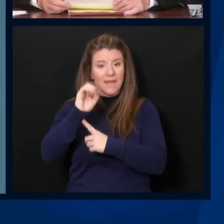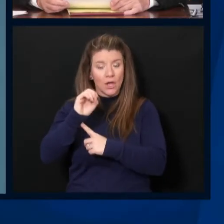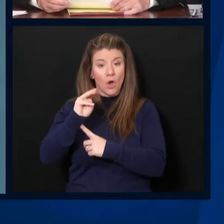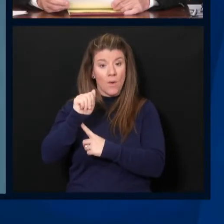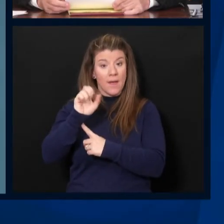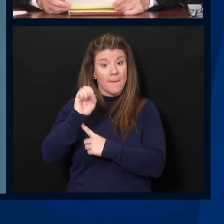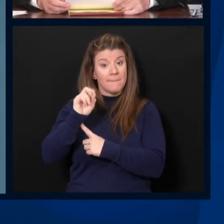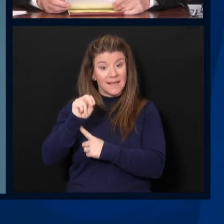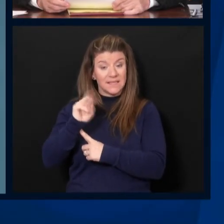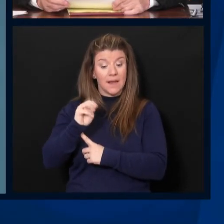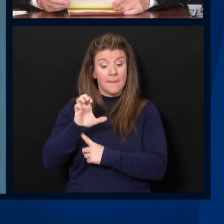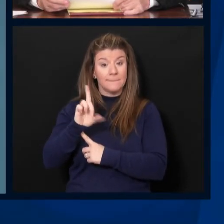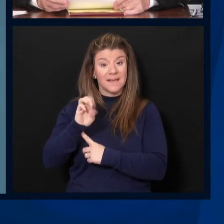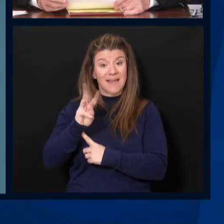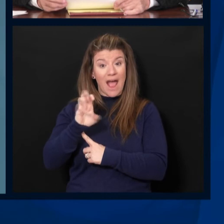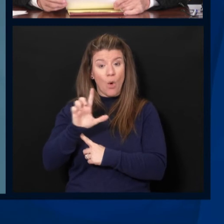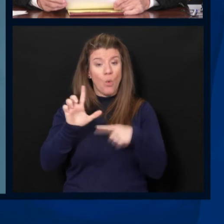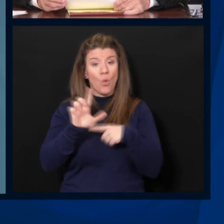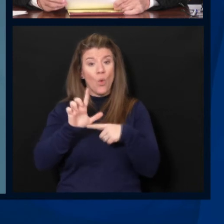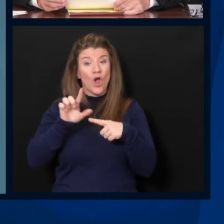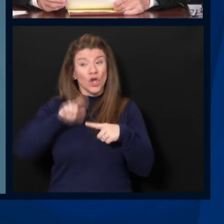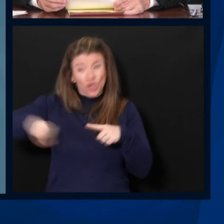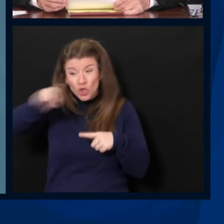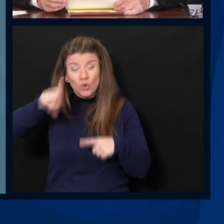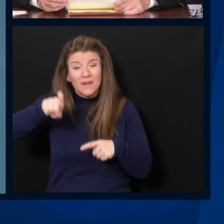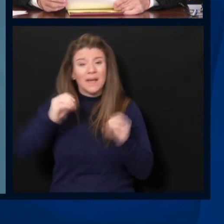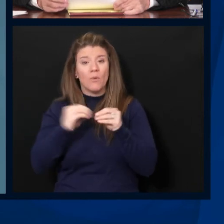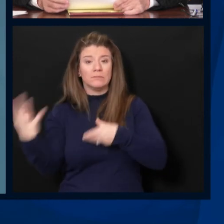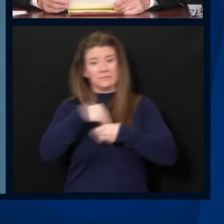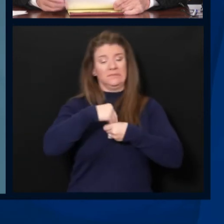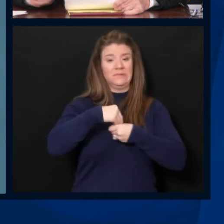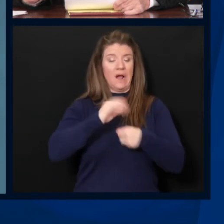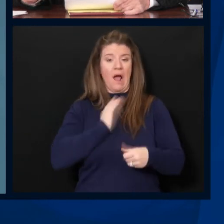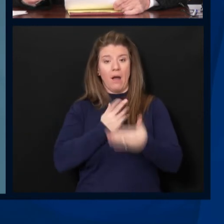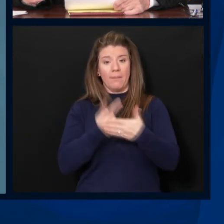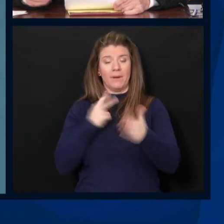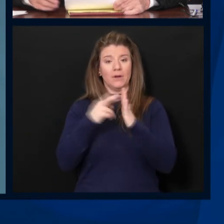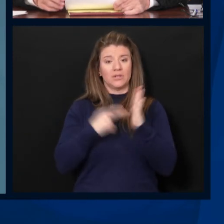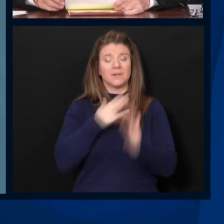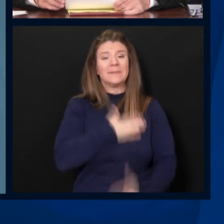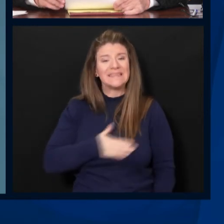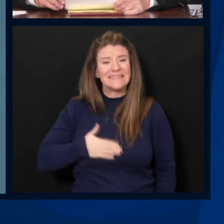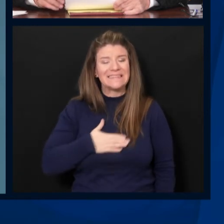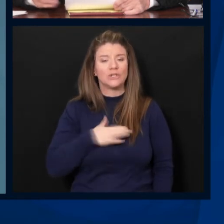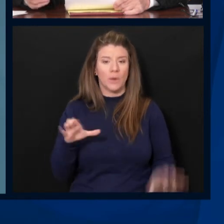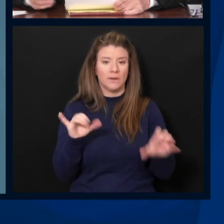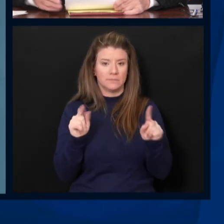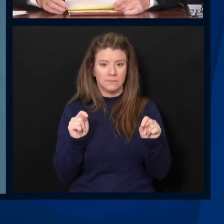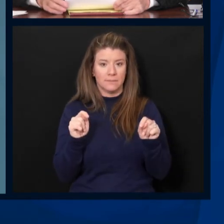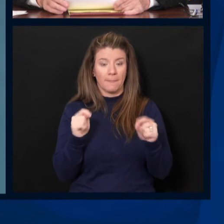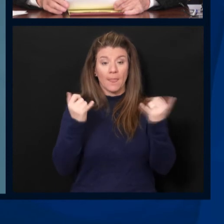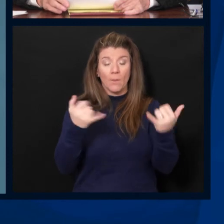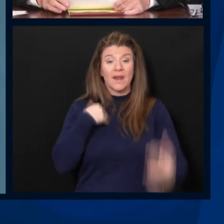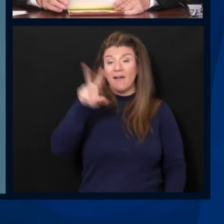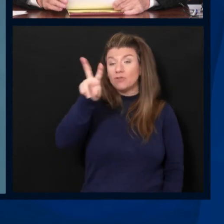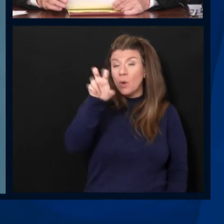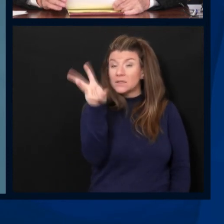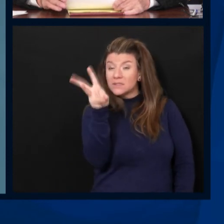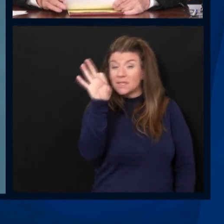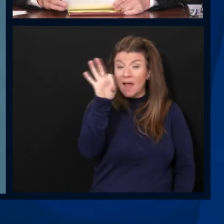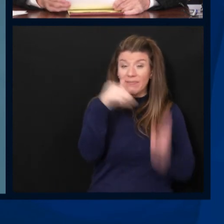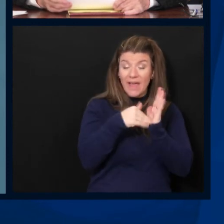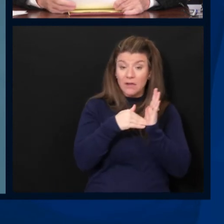McDowell counties. We need to have more of those people participate in our pre-registration. Please do that. We now have